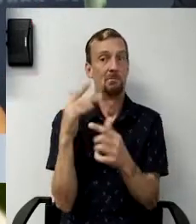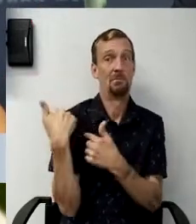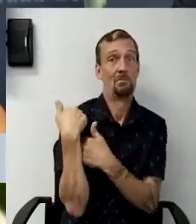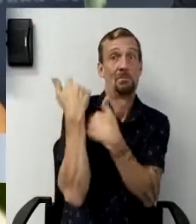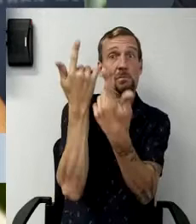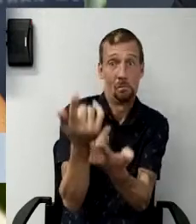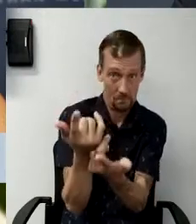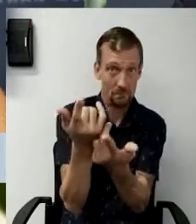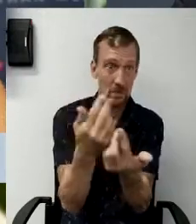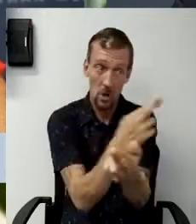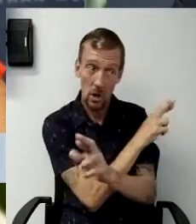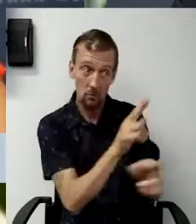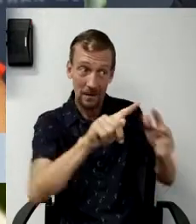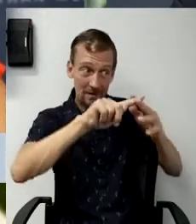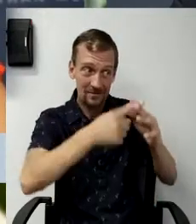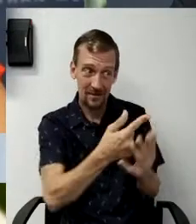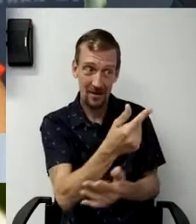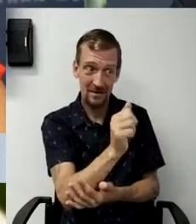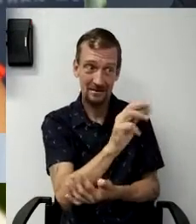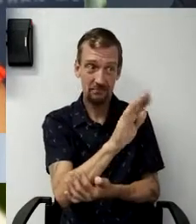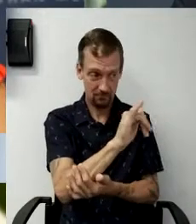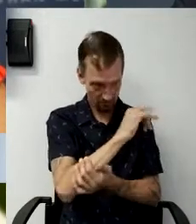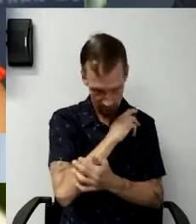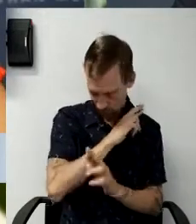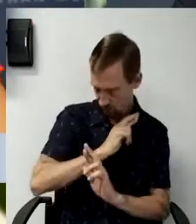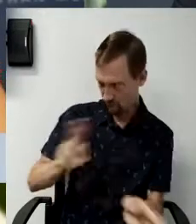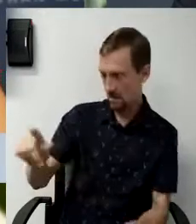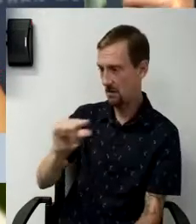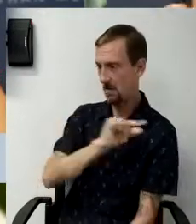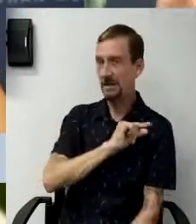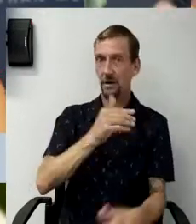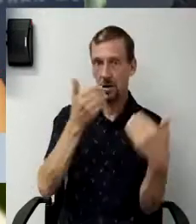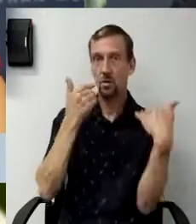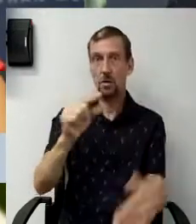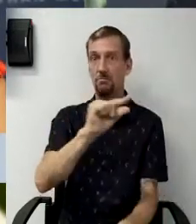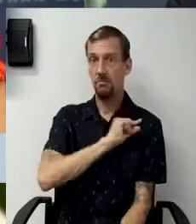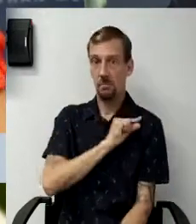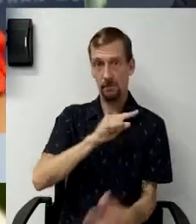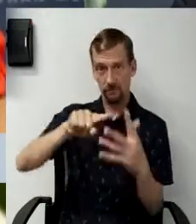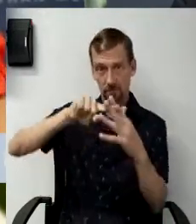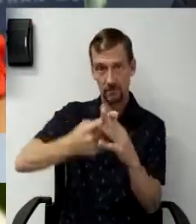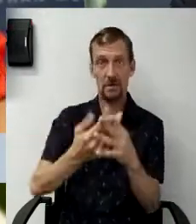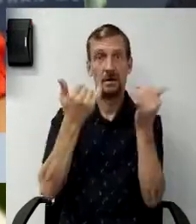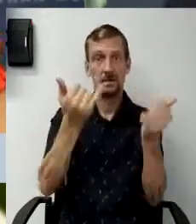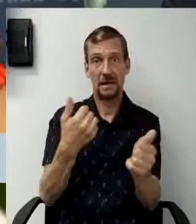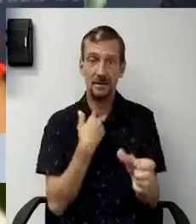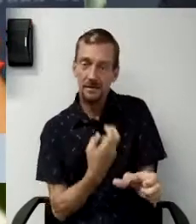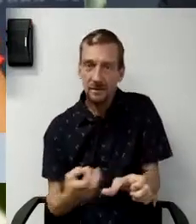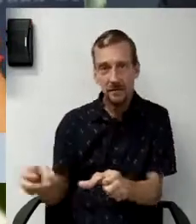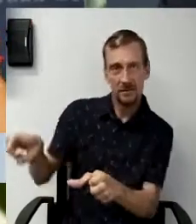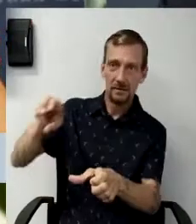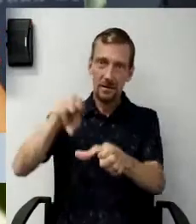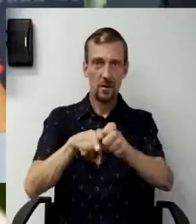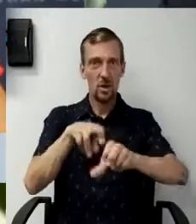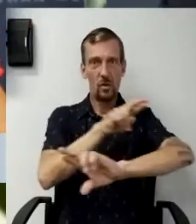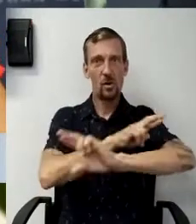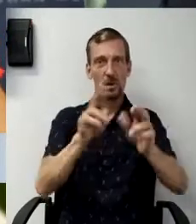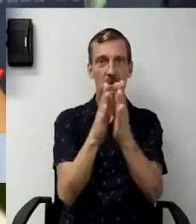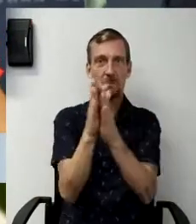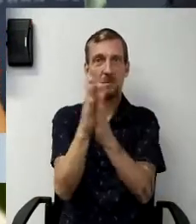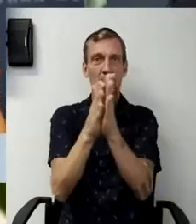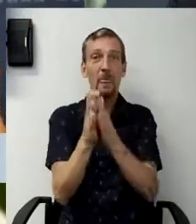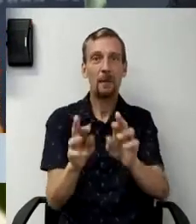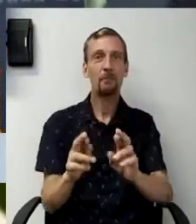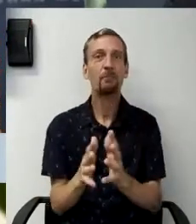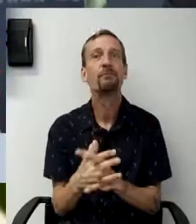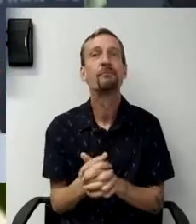so are you ready to start? I am. Okay, we're going to start with the numbers. Start with the numbers. Let's start with the numbers. Just got back into the saddle again, so yeah, fresh